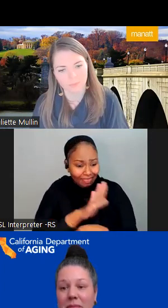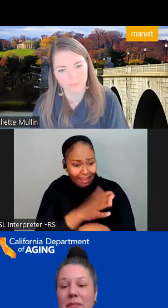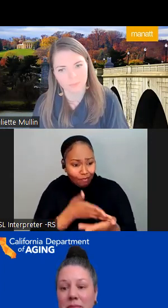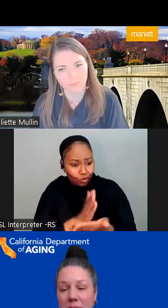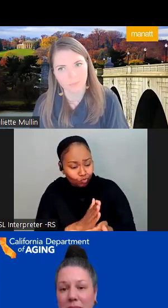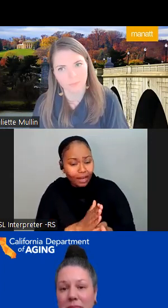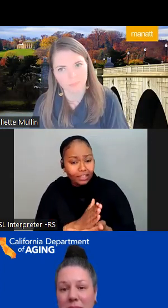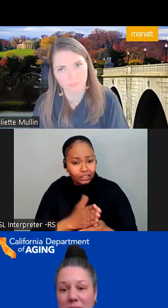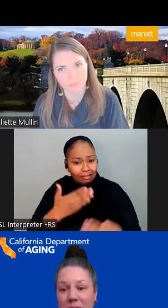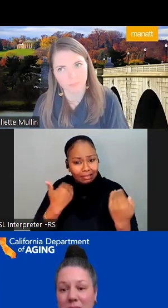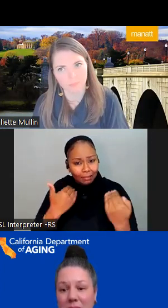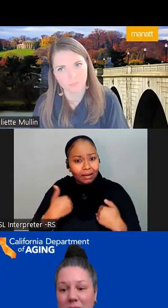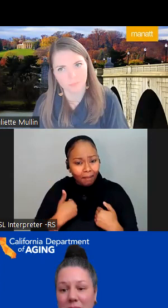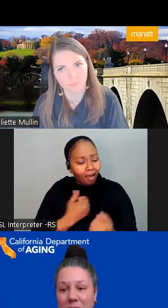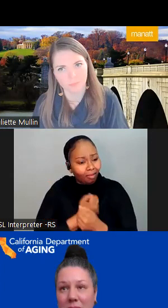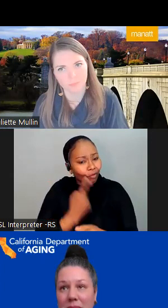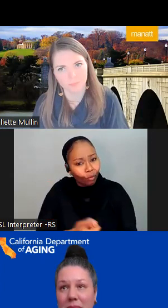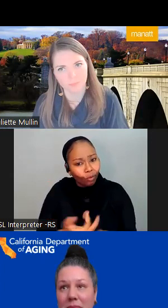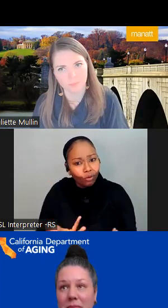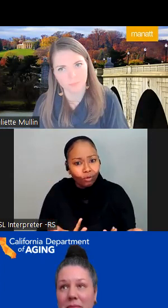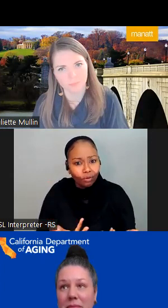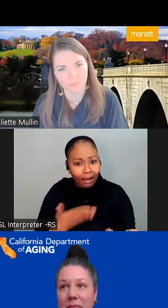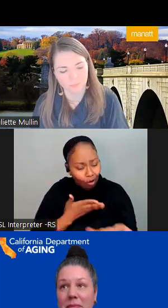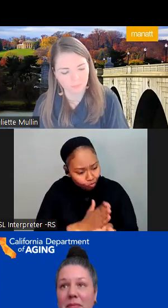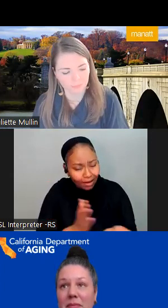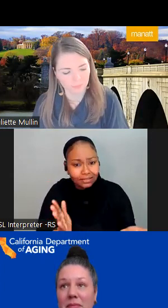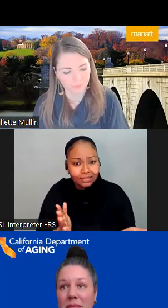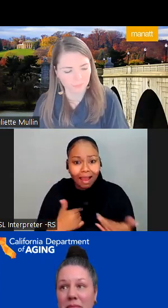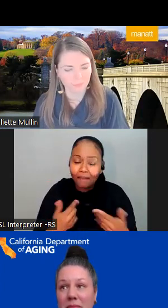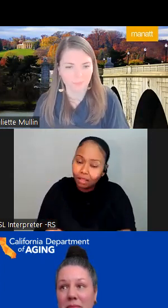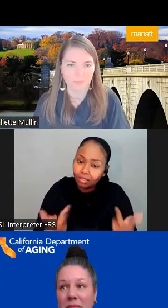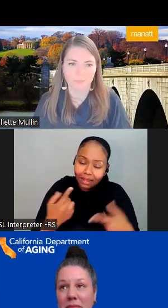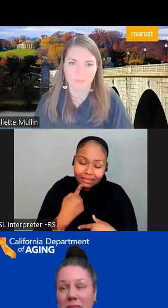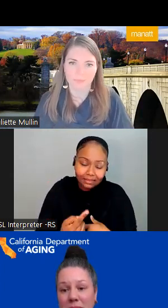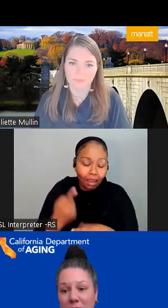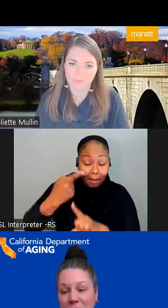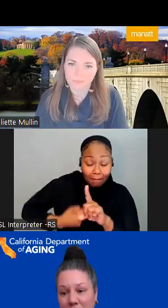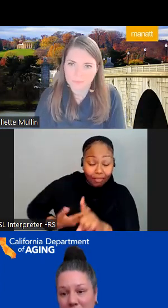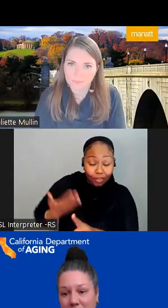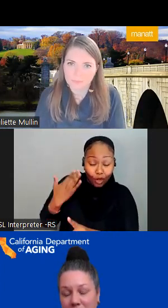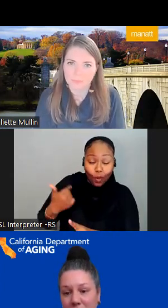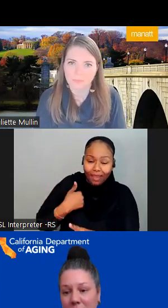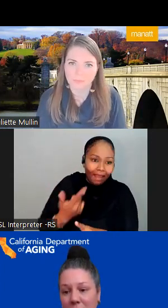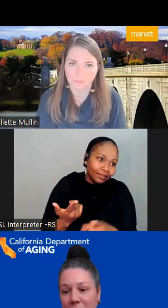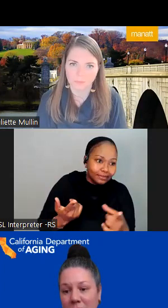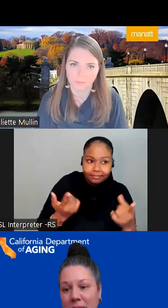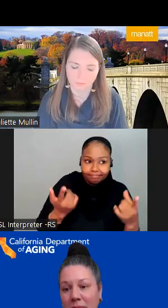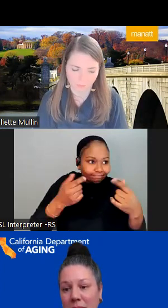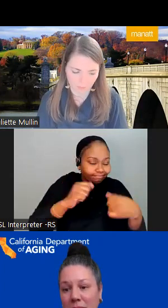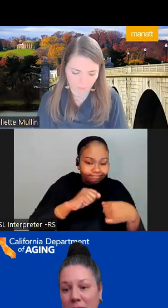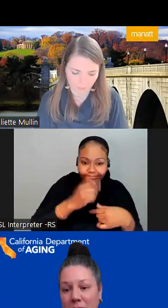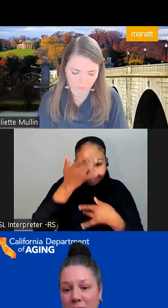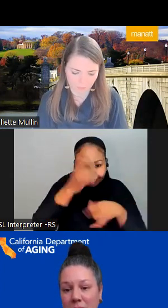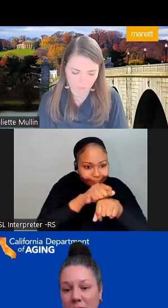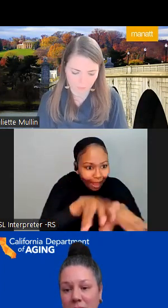facility. I have a lot to say, but a month ago, there was an outbreak at my mom's facility. There are only